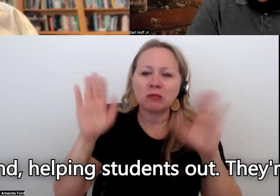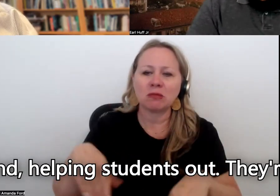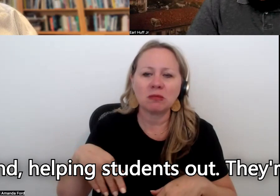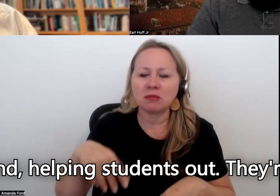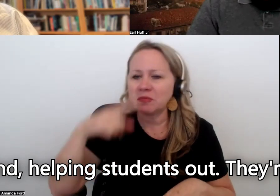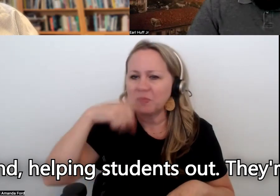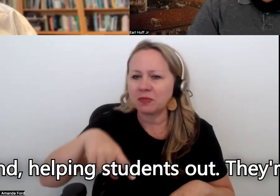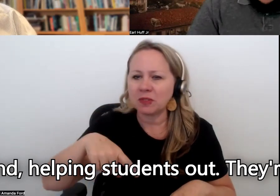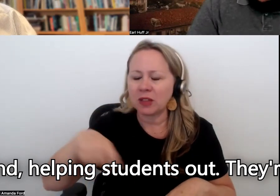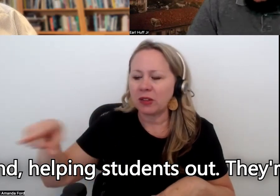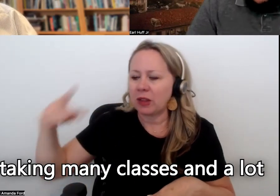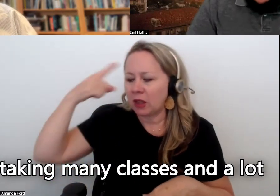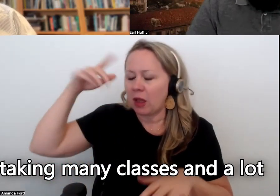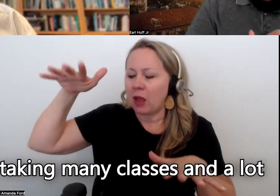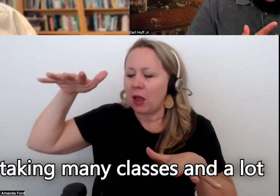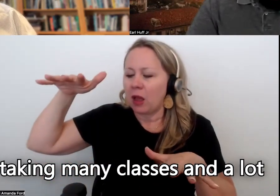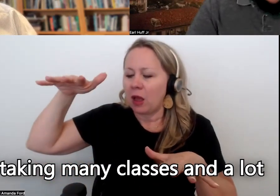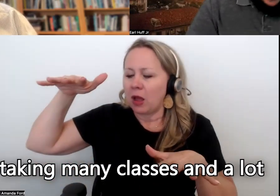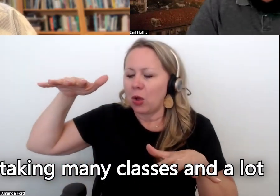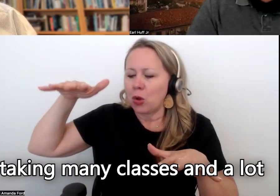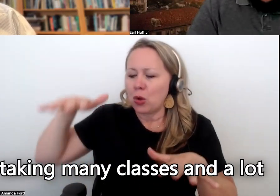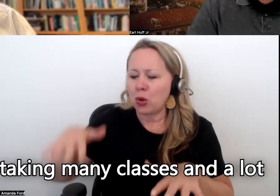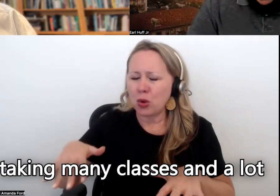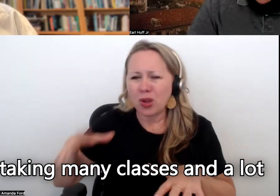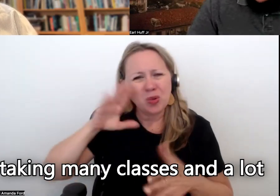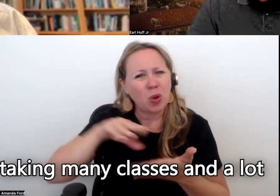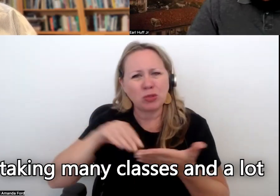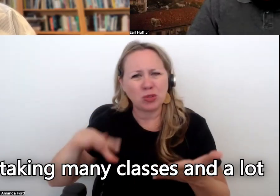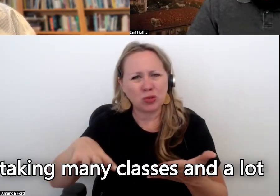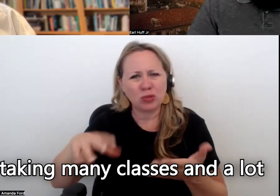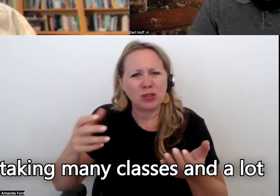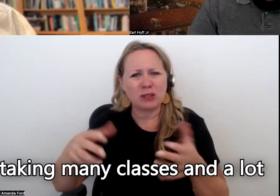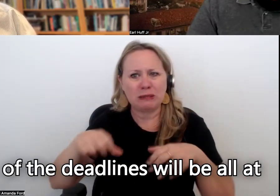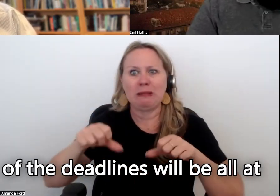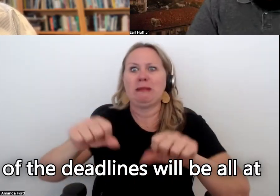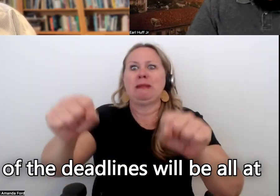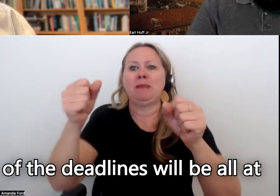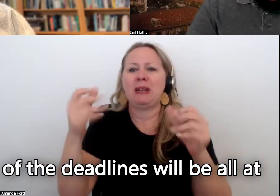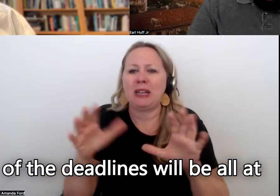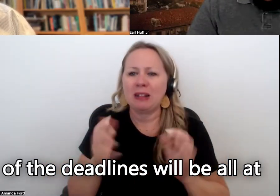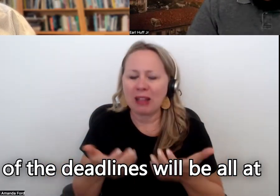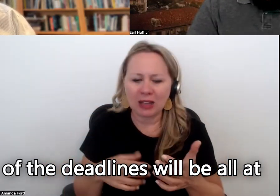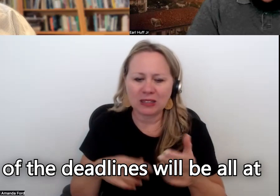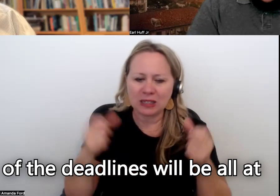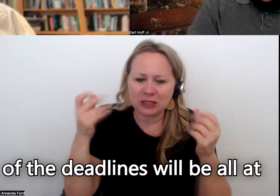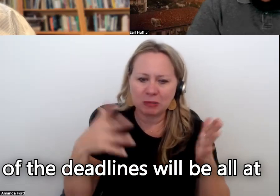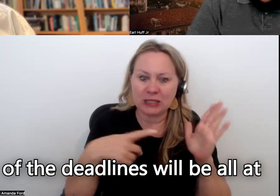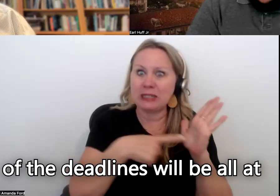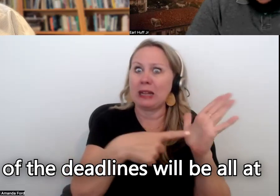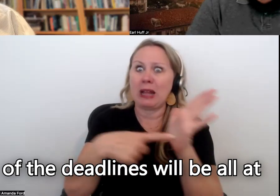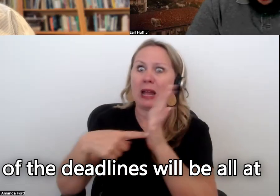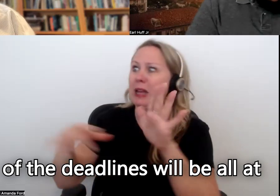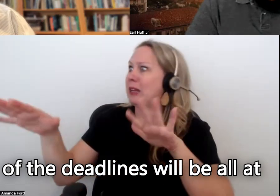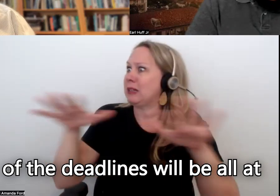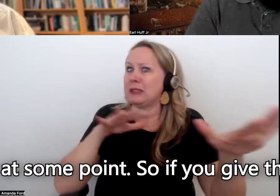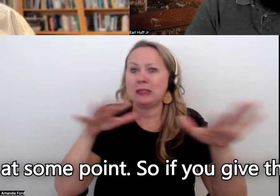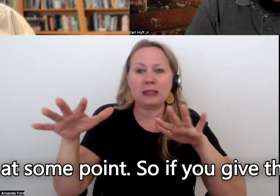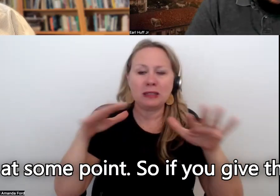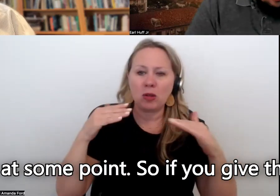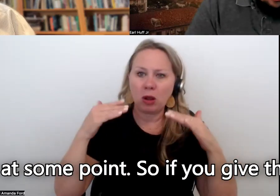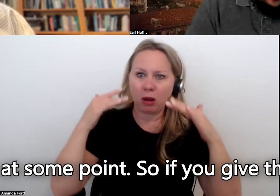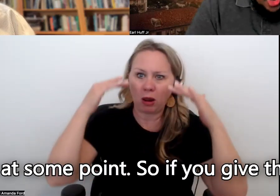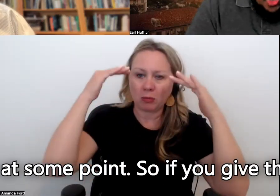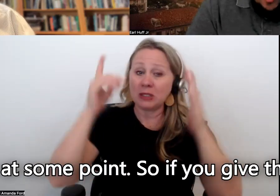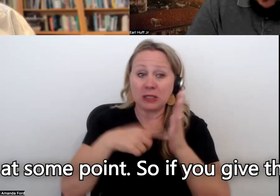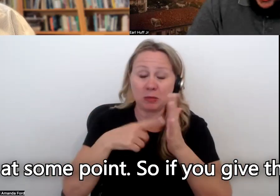of mind, helping students out. They're taking many classes, and a lot of the deadlines will be all at once at